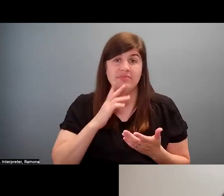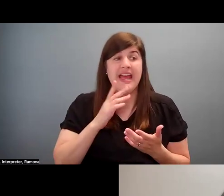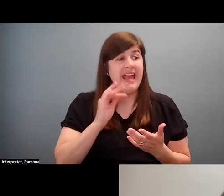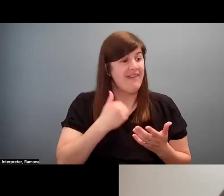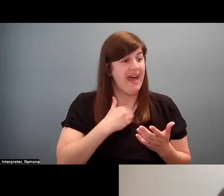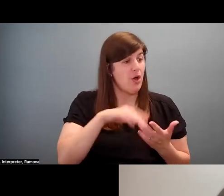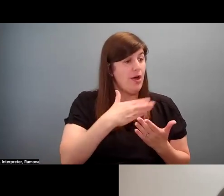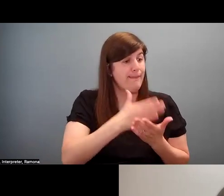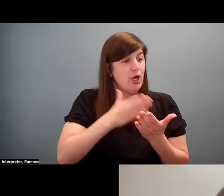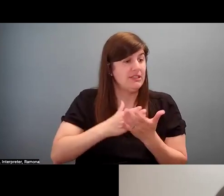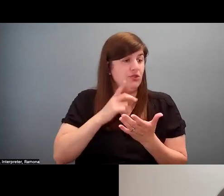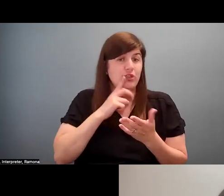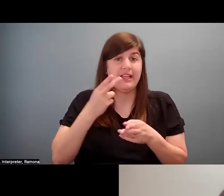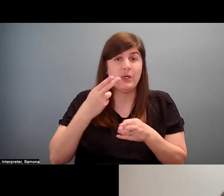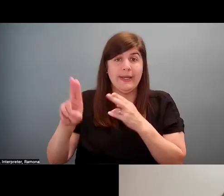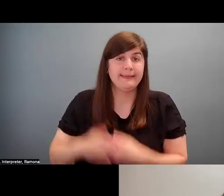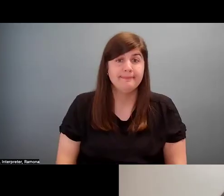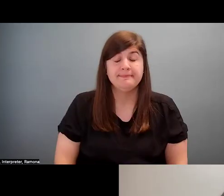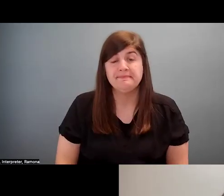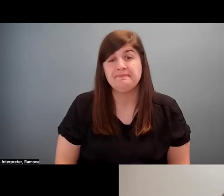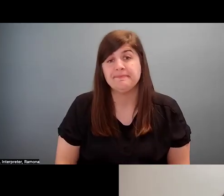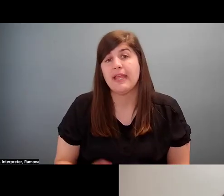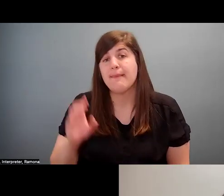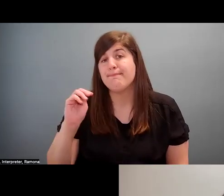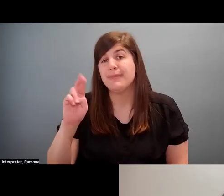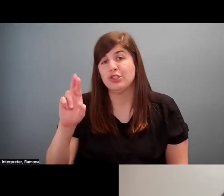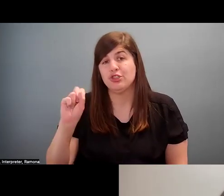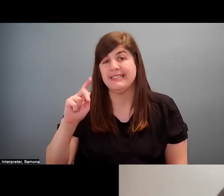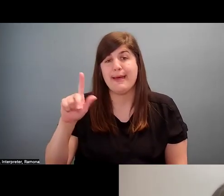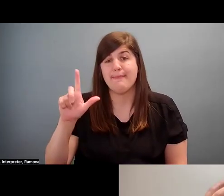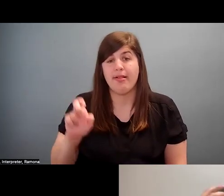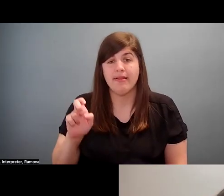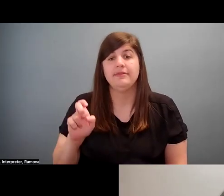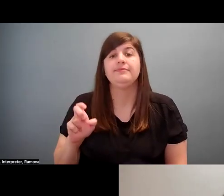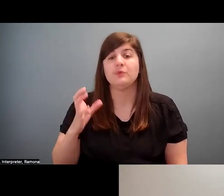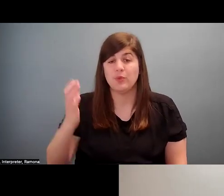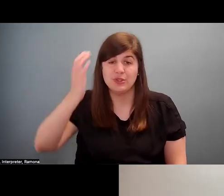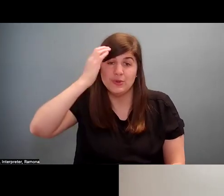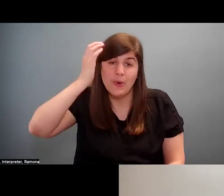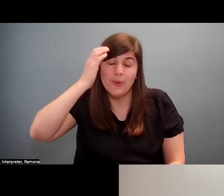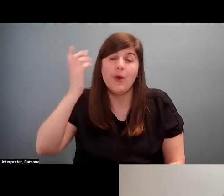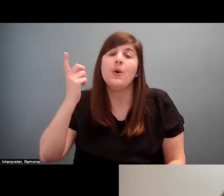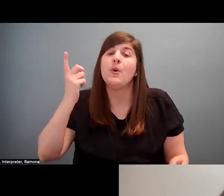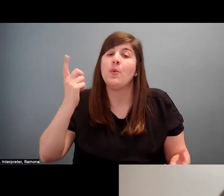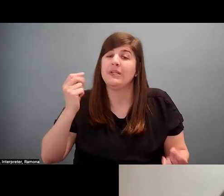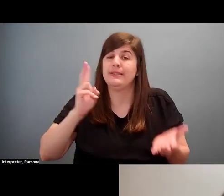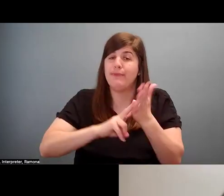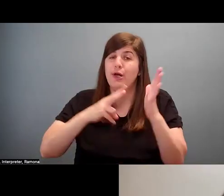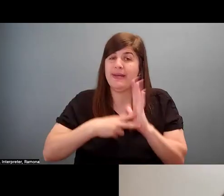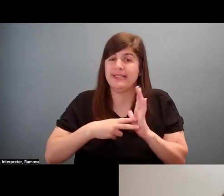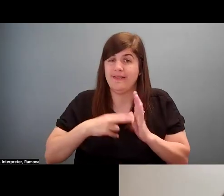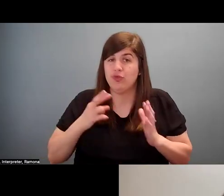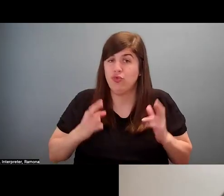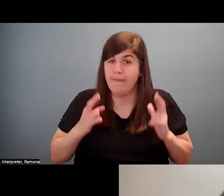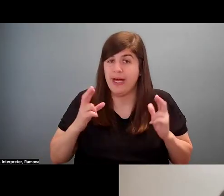parts. Mm-hmm. Cool. Um, Mr. Sample, actually, Zaya Clark wants to know, what is the purpose of the robot? Could